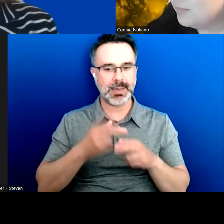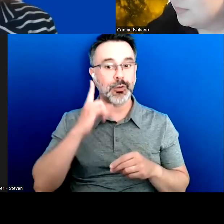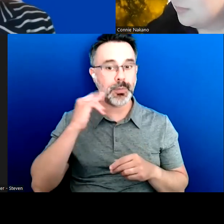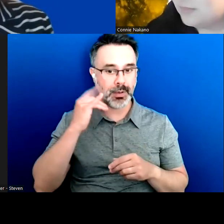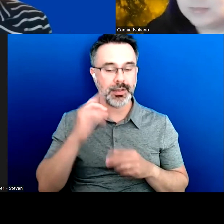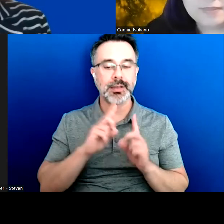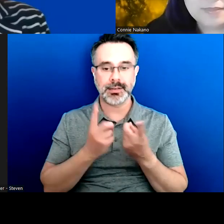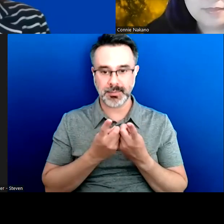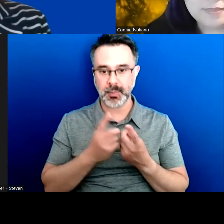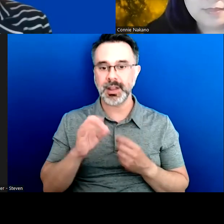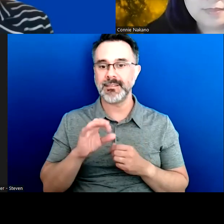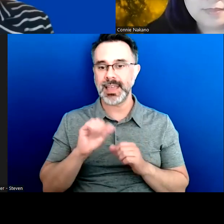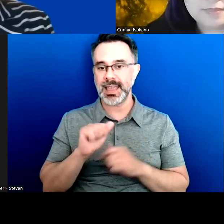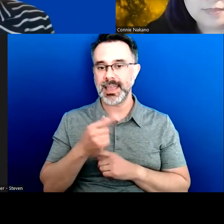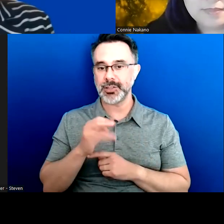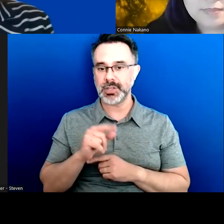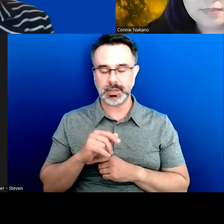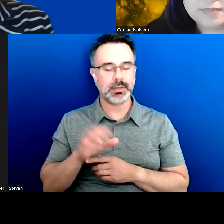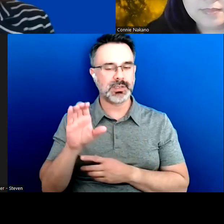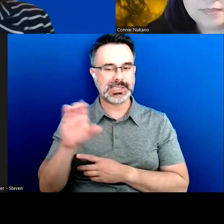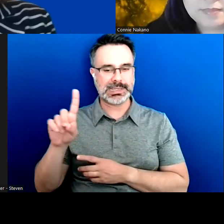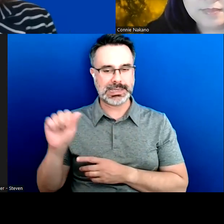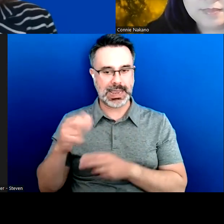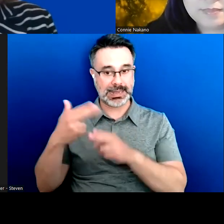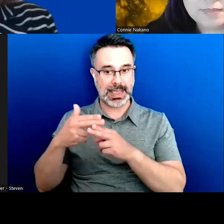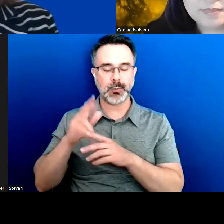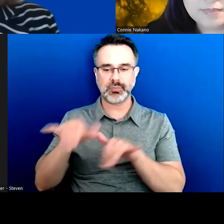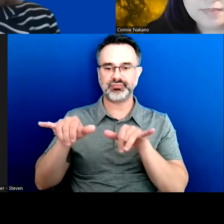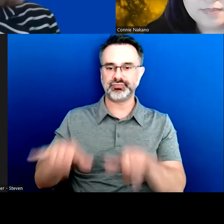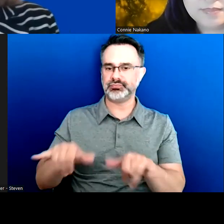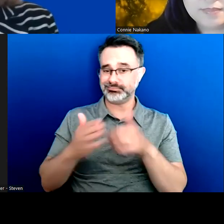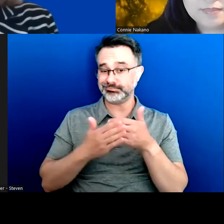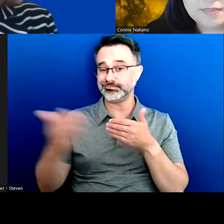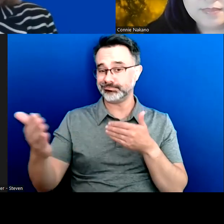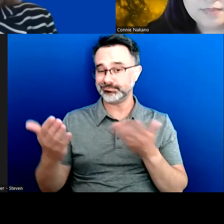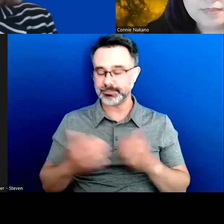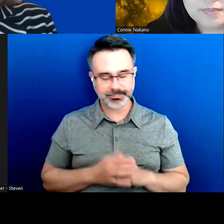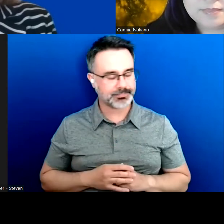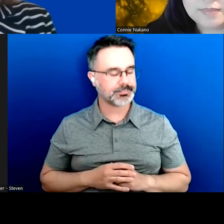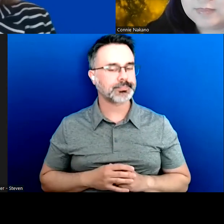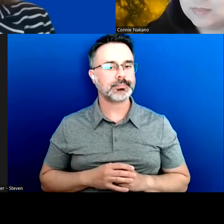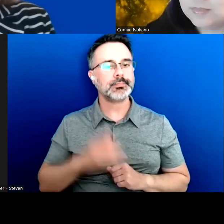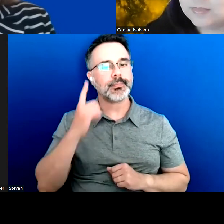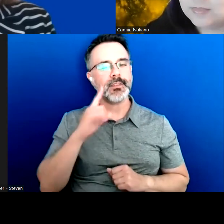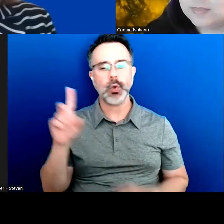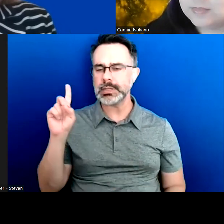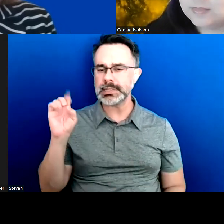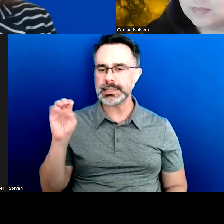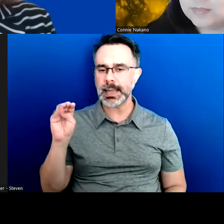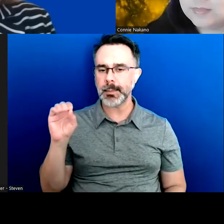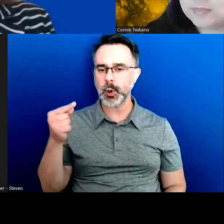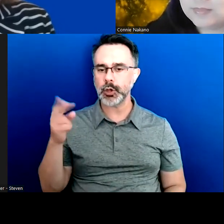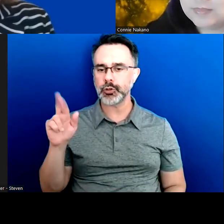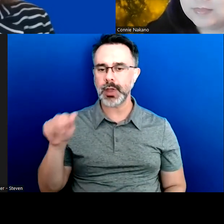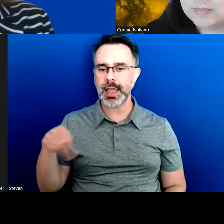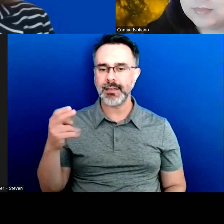remain CDA for the foreseeable future. In terms of the demographics, I shared with